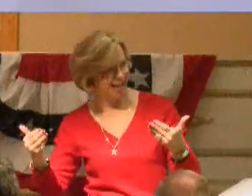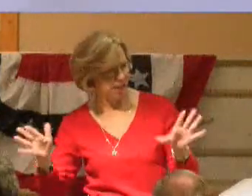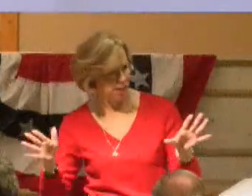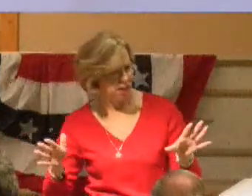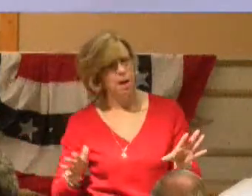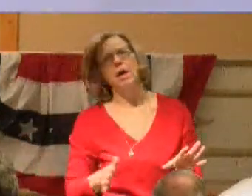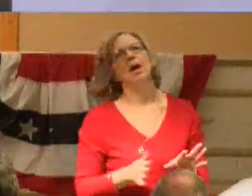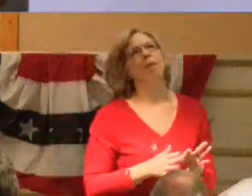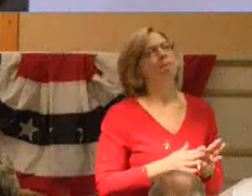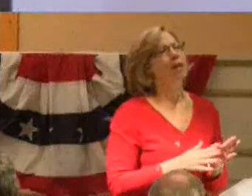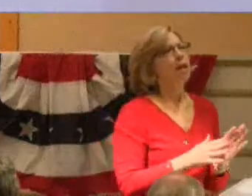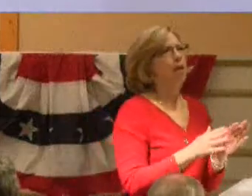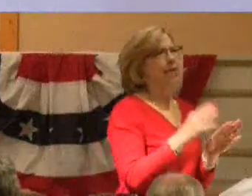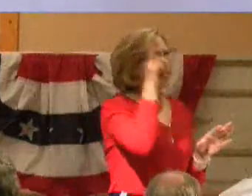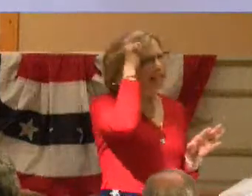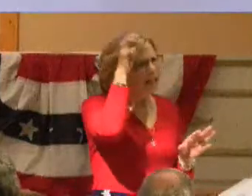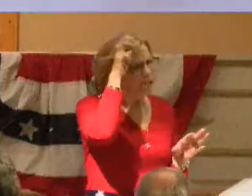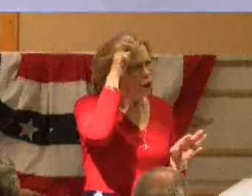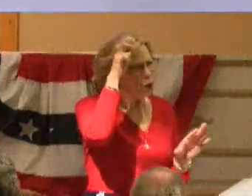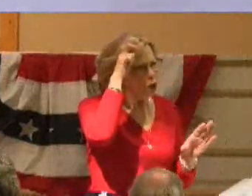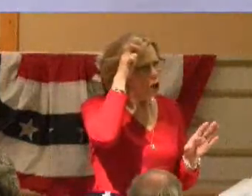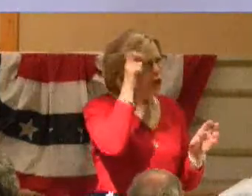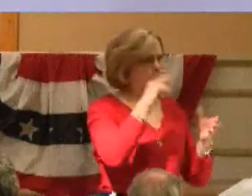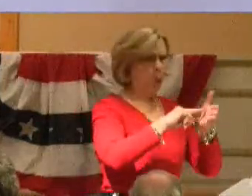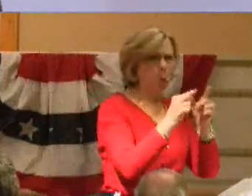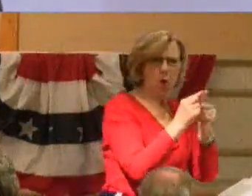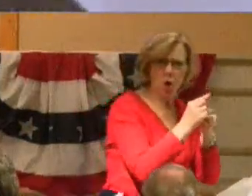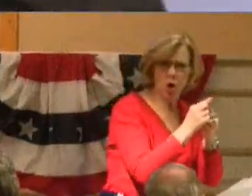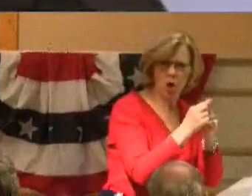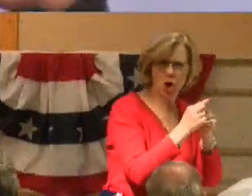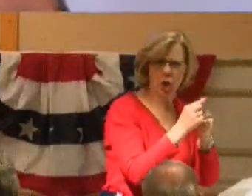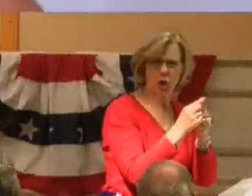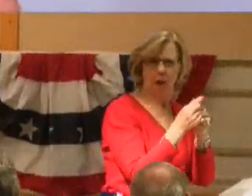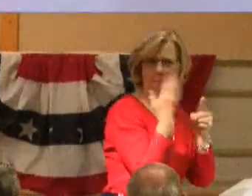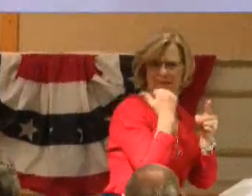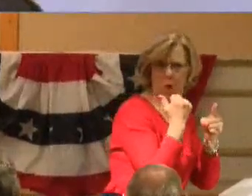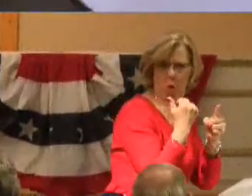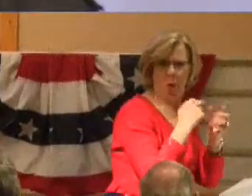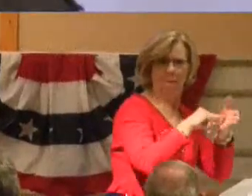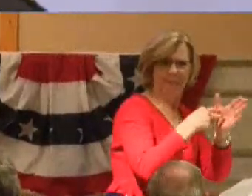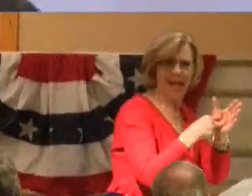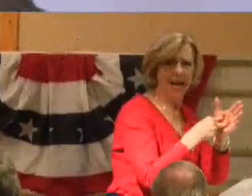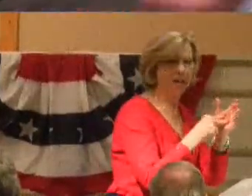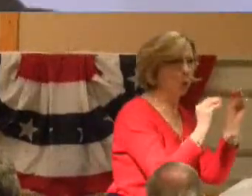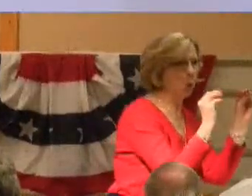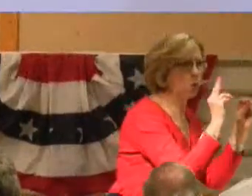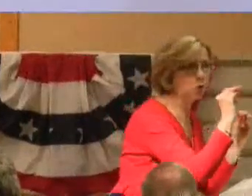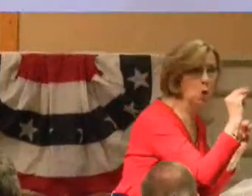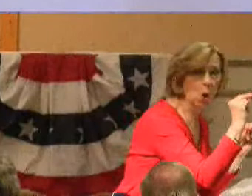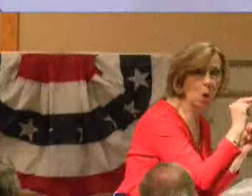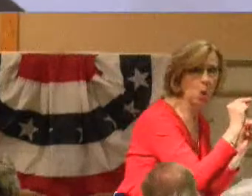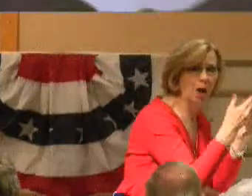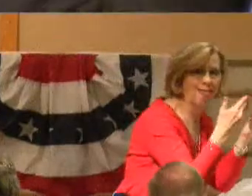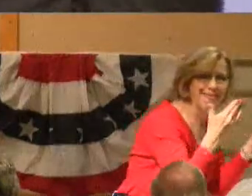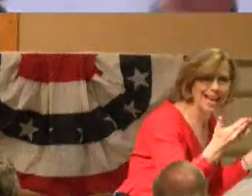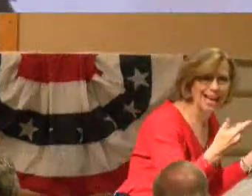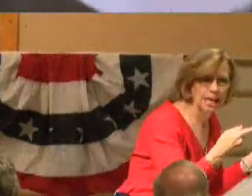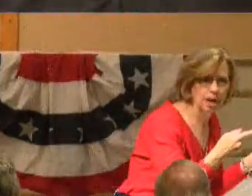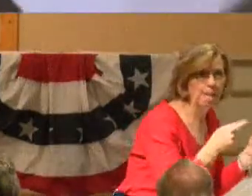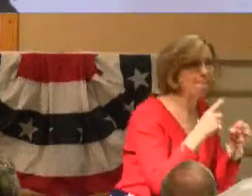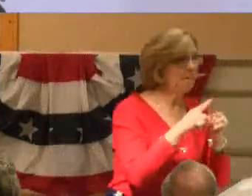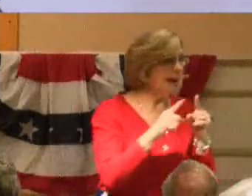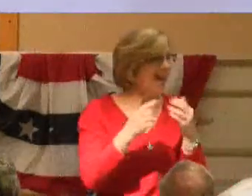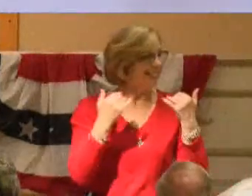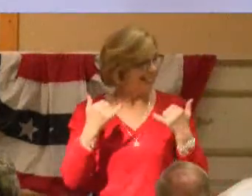something that is metaphysical that you can grab hold of, that you can touch. But evil is something that presents itself